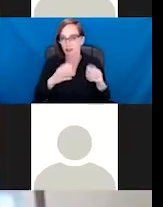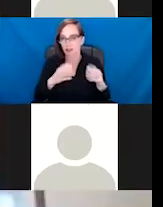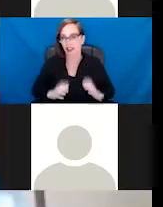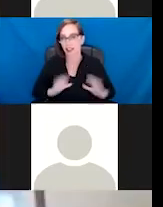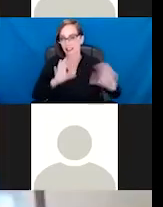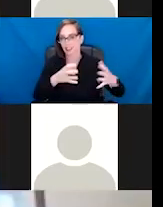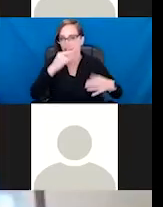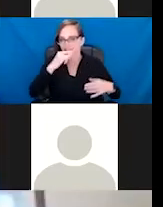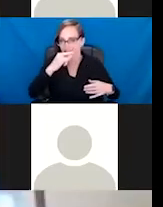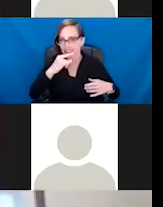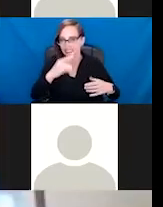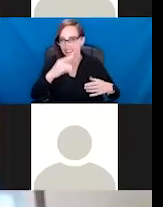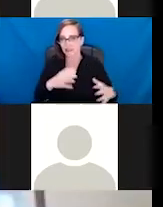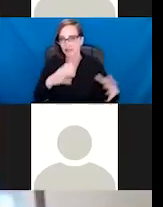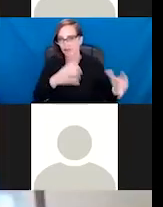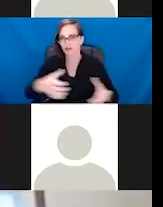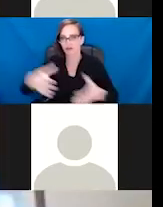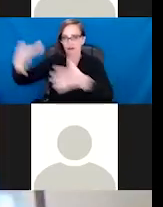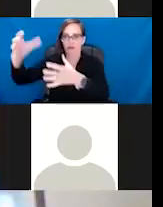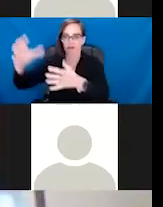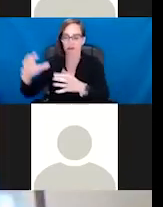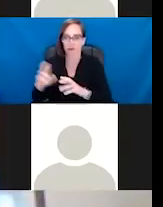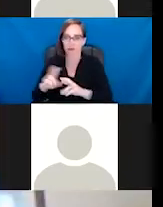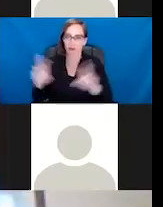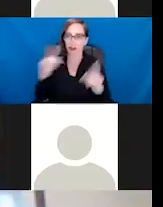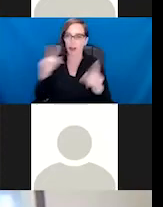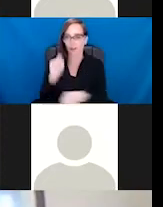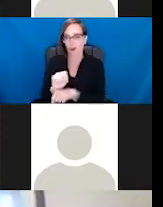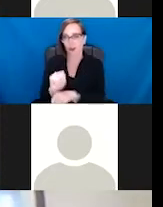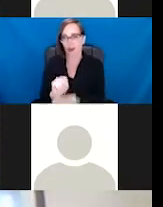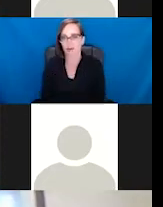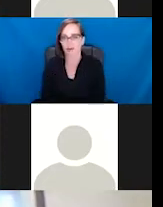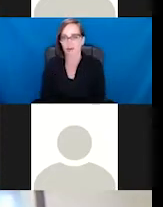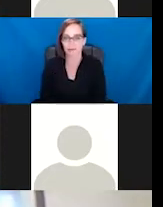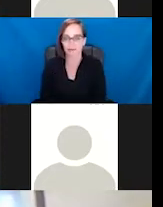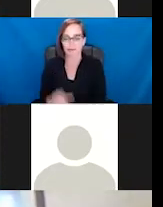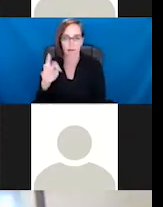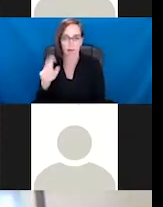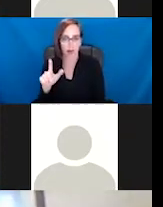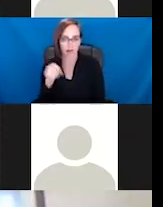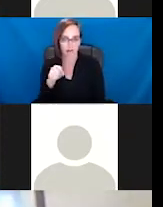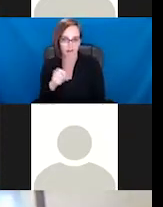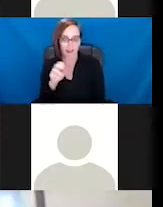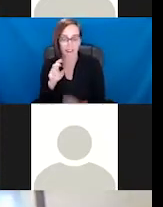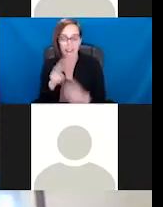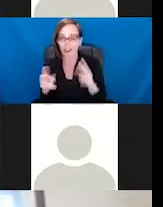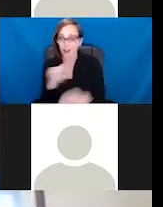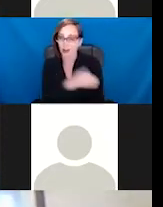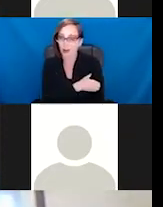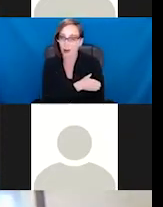it's a powerful example. And one thing I pull from that is